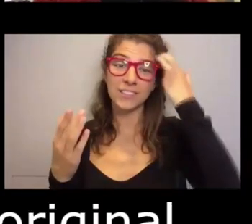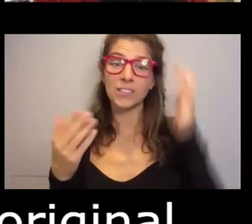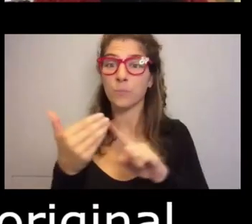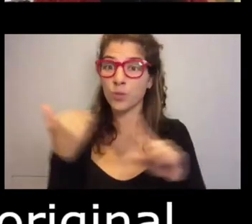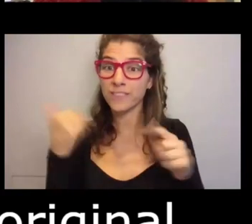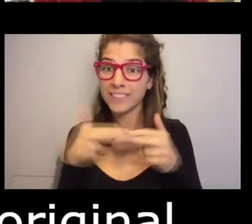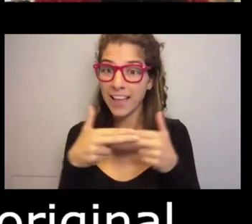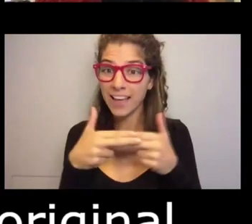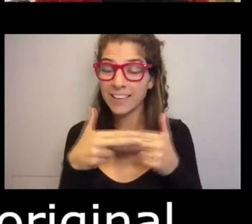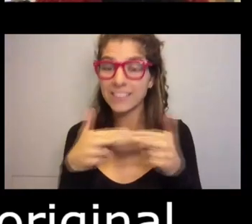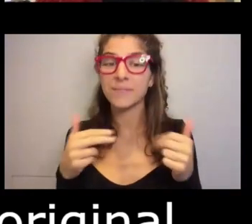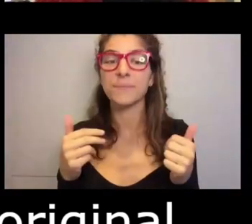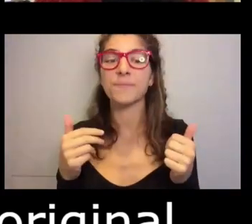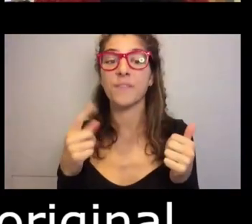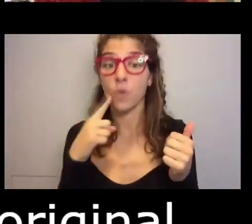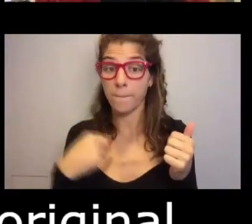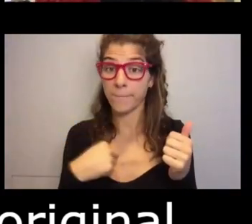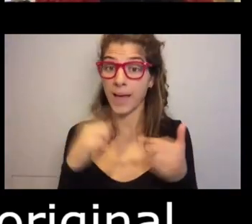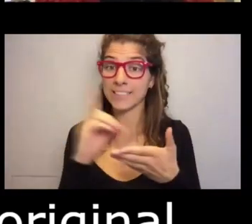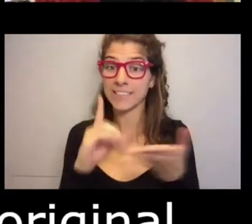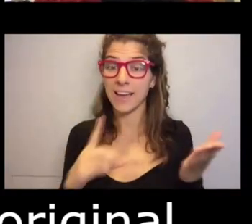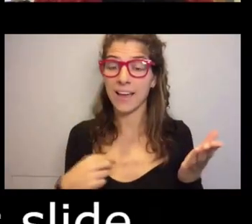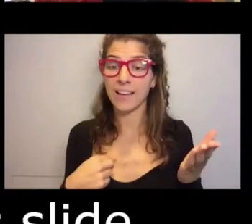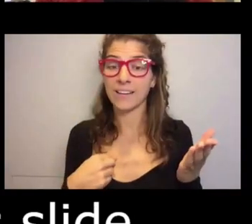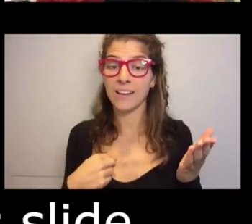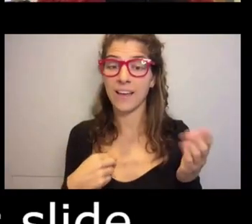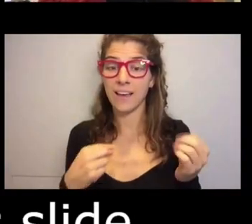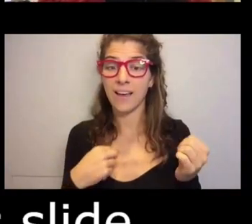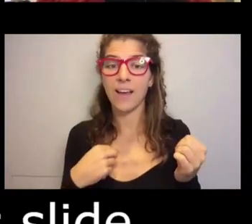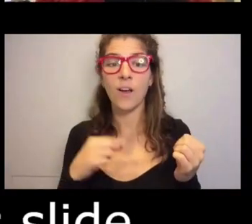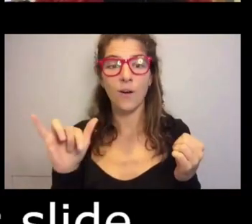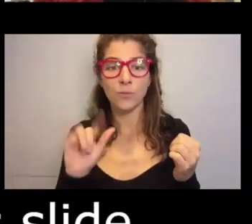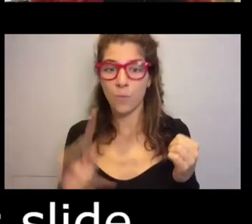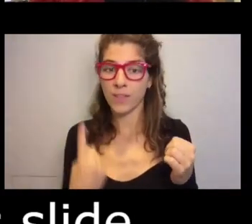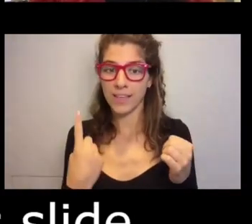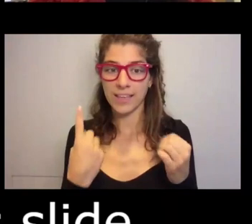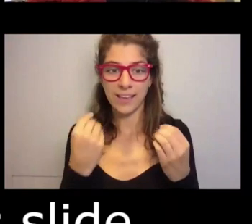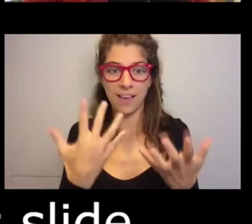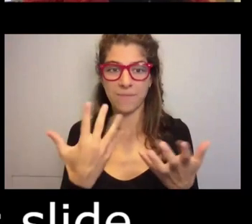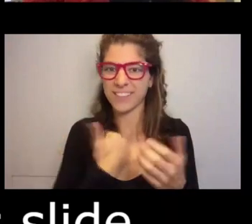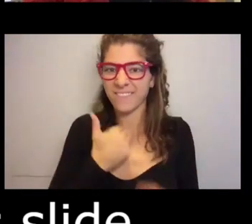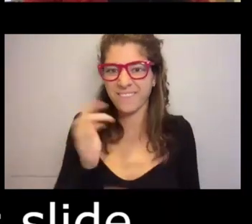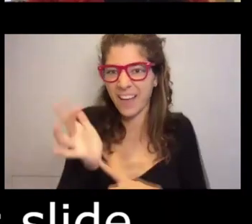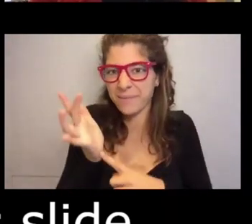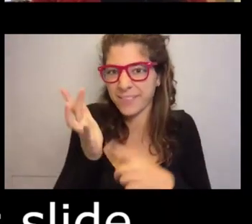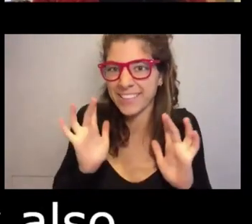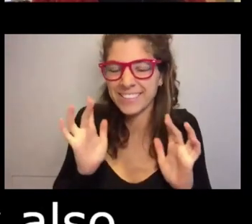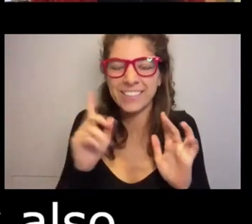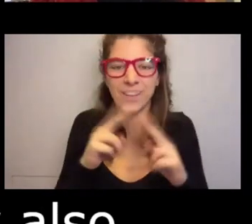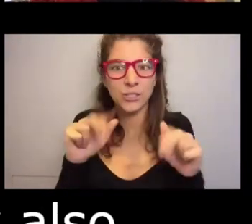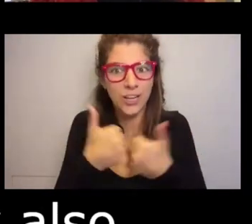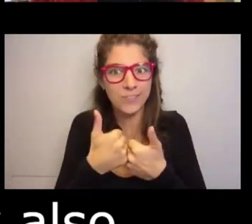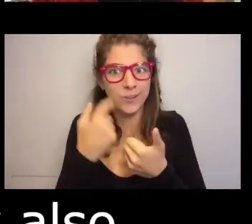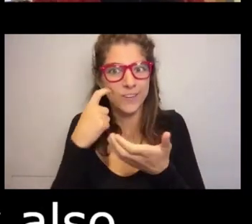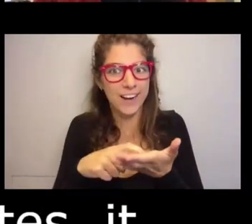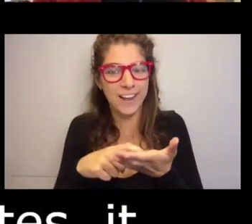slide. For my design, I actually also only gave myself 5 minutes. It was very challenging. So I recognize